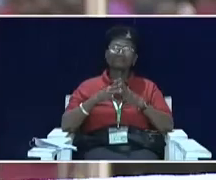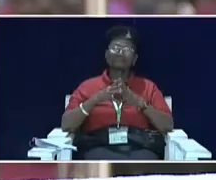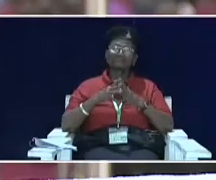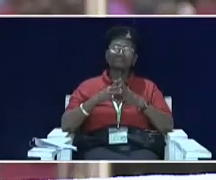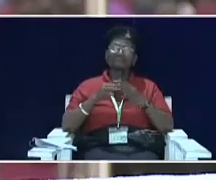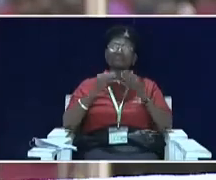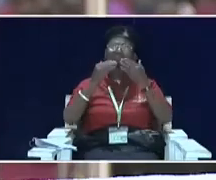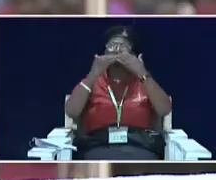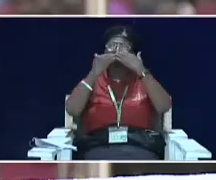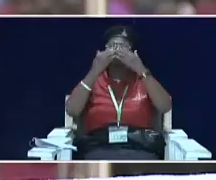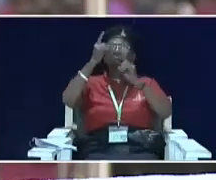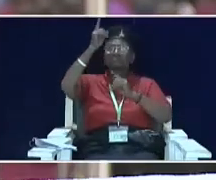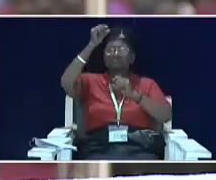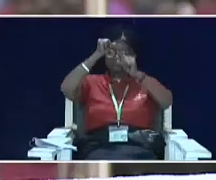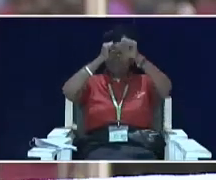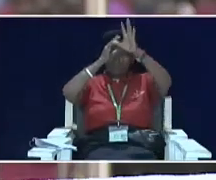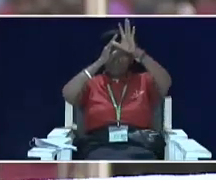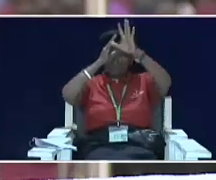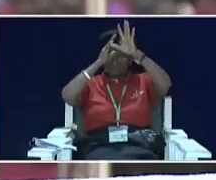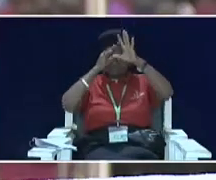Thank you, Father.